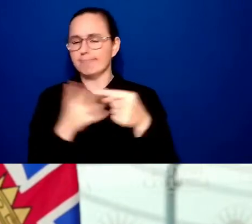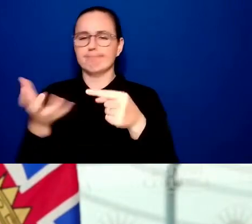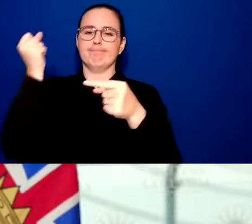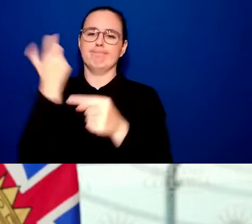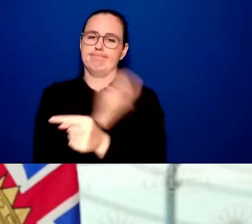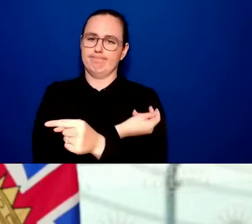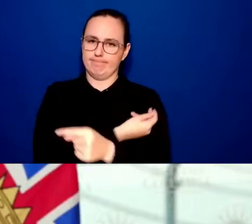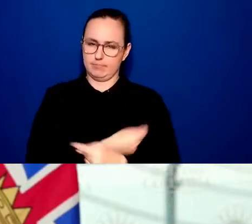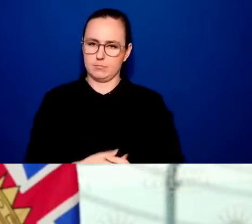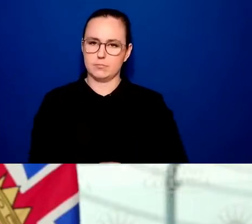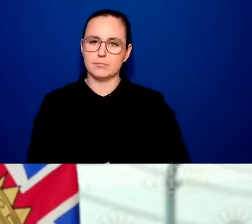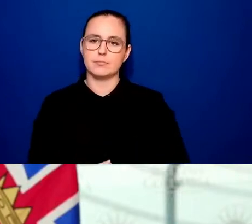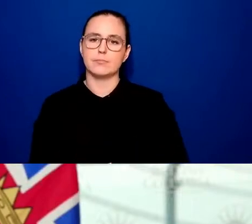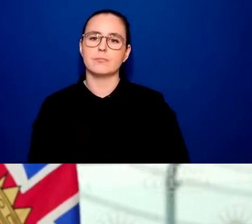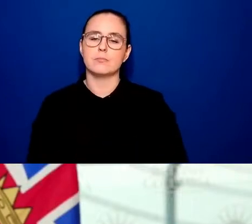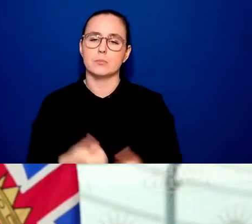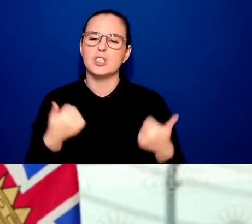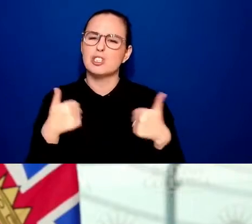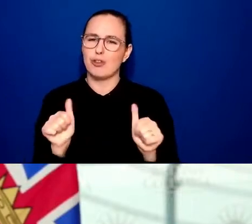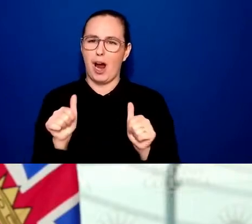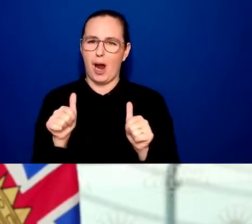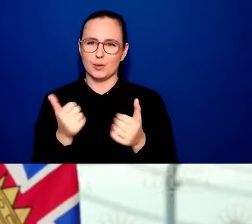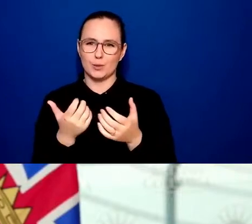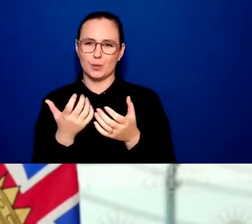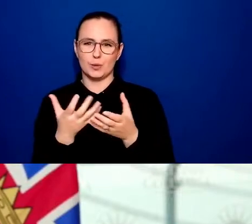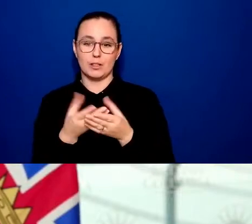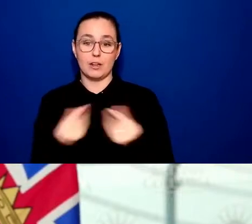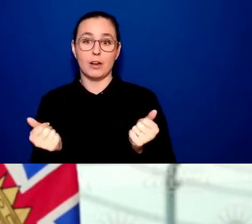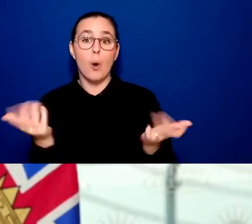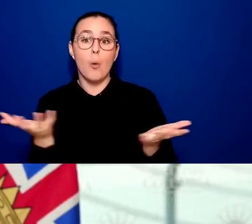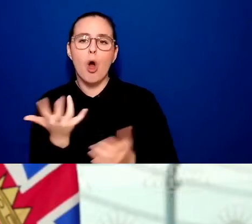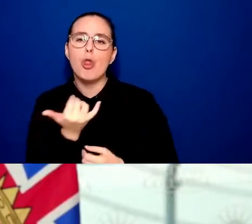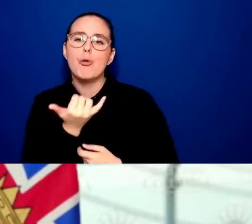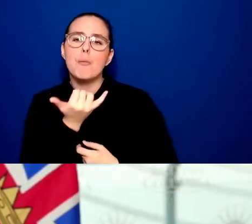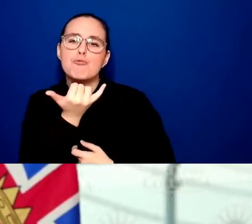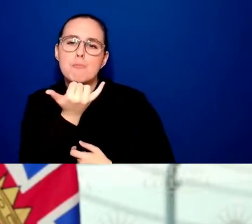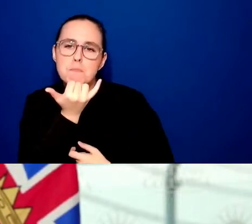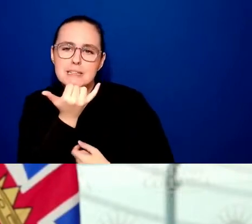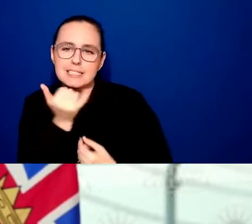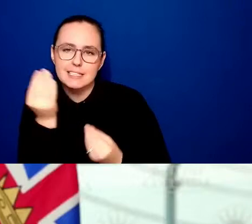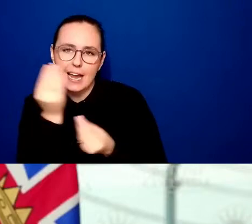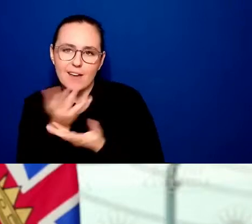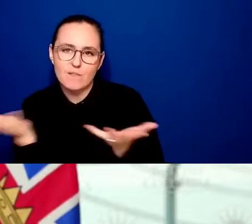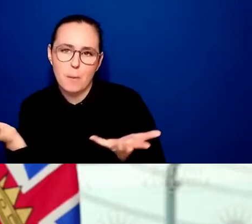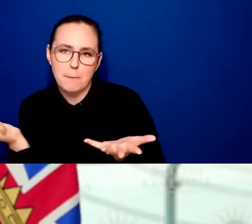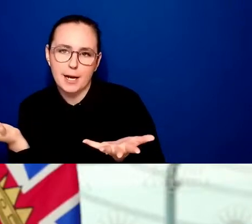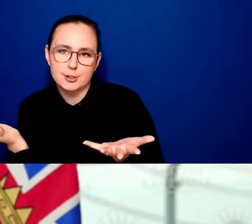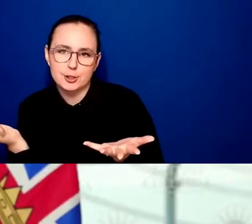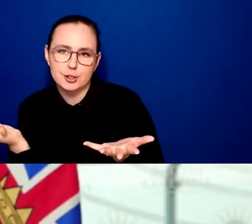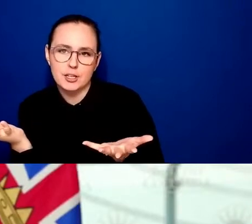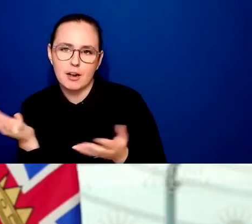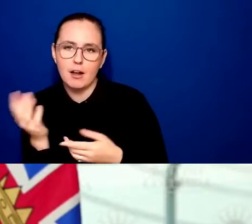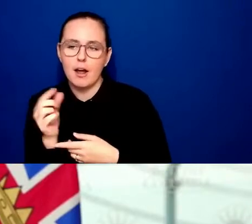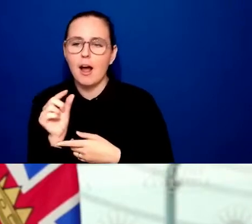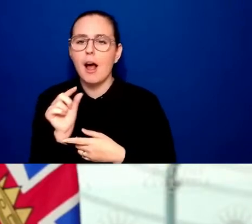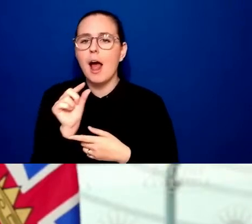the misinformation. So that's when things are a little bit of truth and then it gets twisted a little bit. Some of the things that I hear a